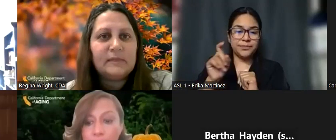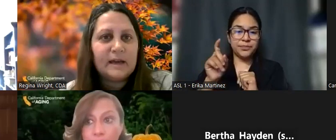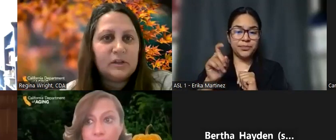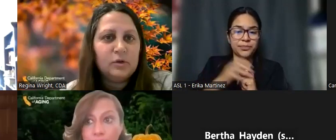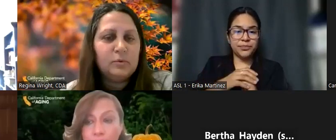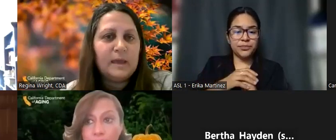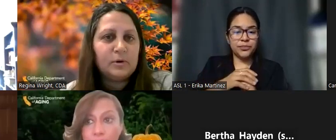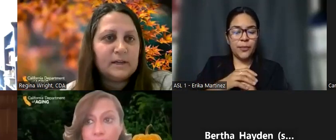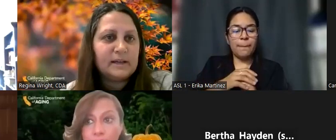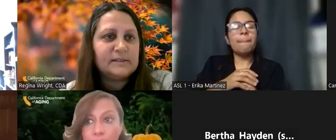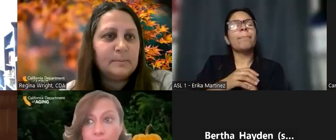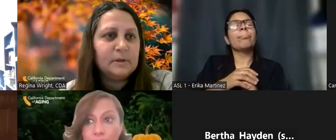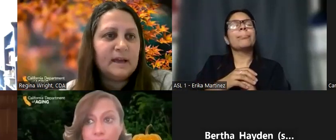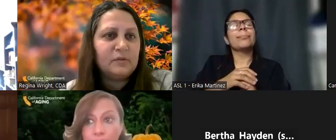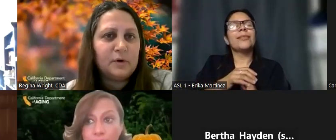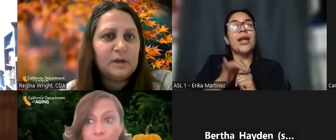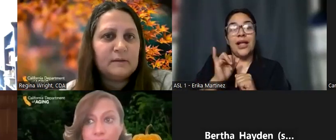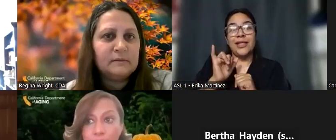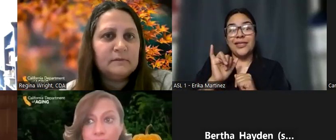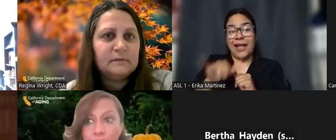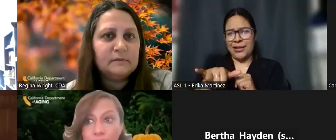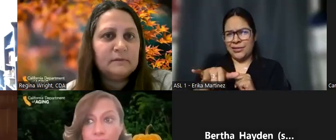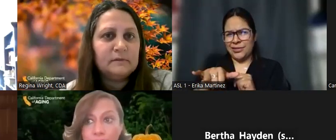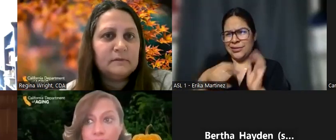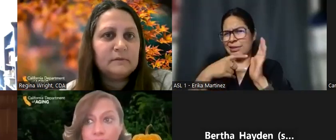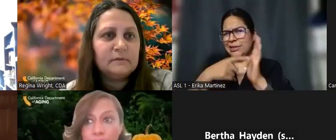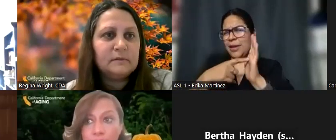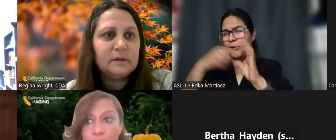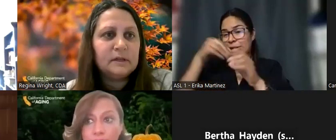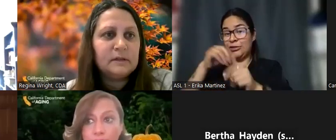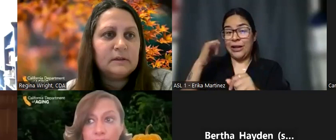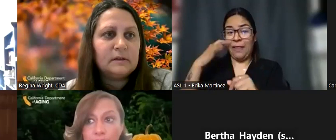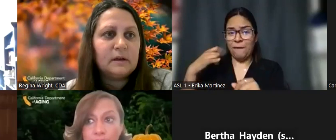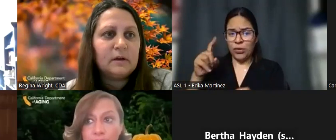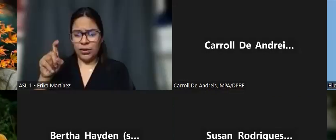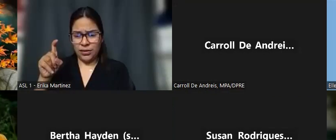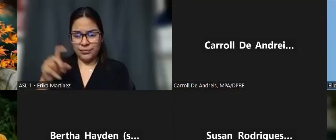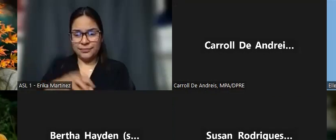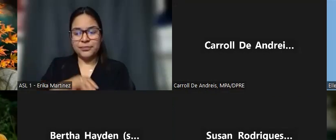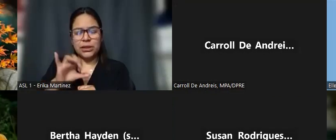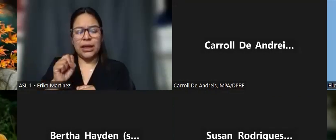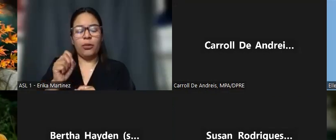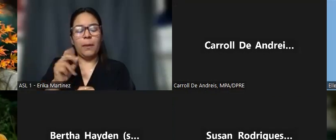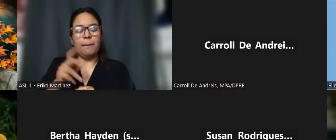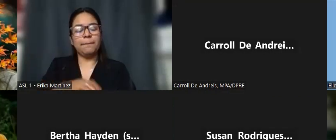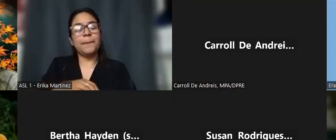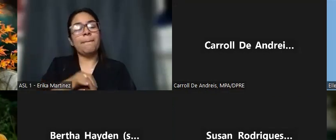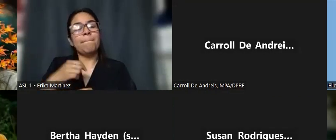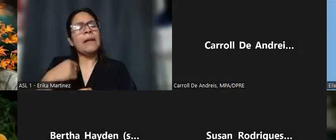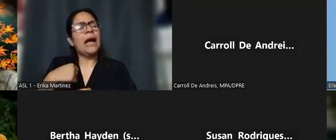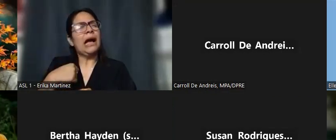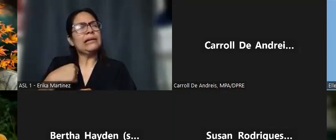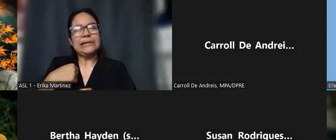And that you came across that example in California? Yep. Yeah. Okay. I